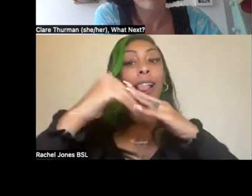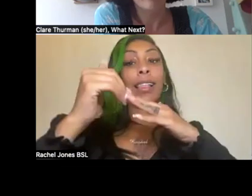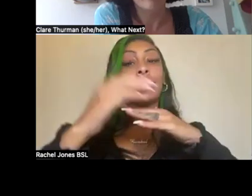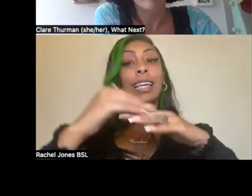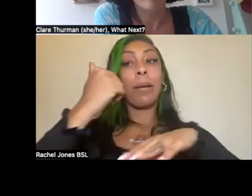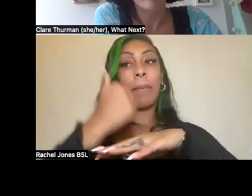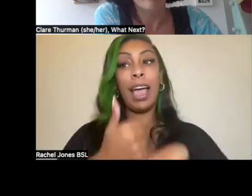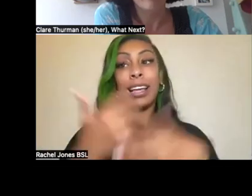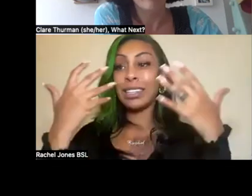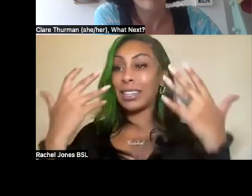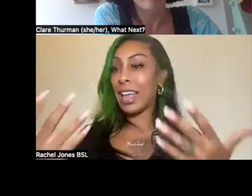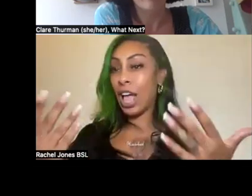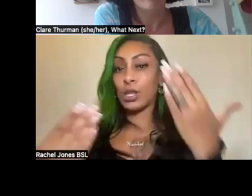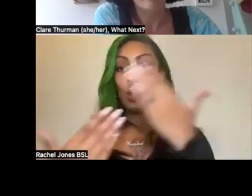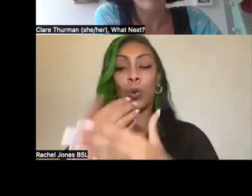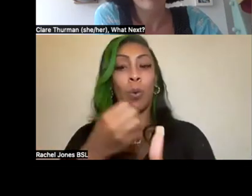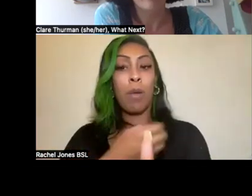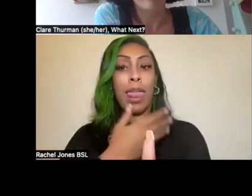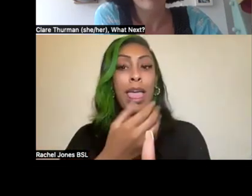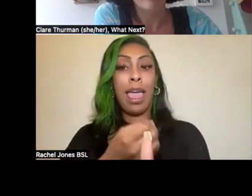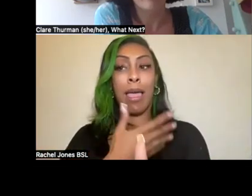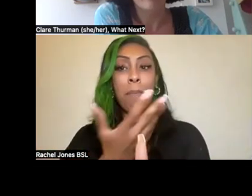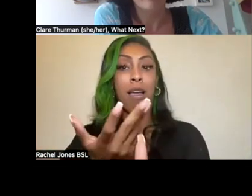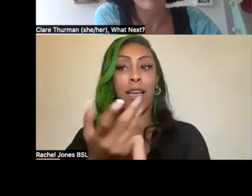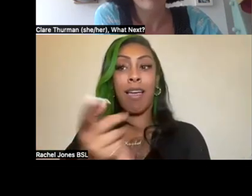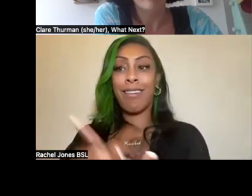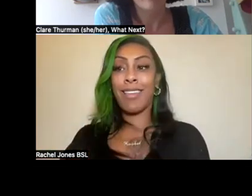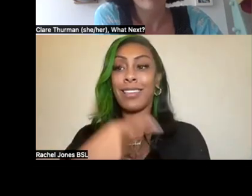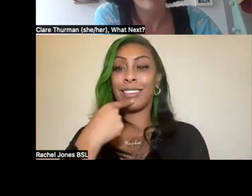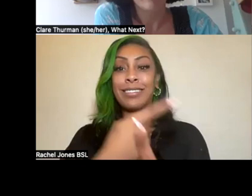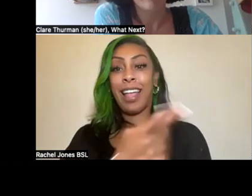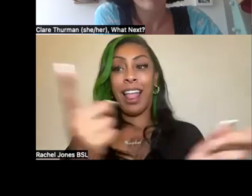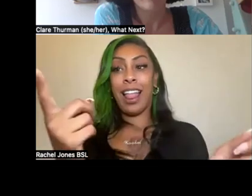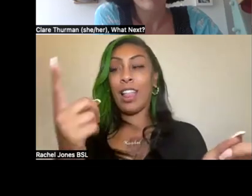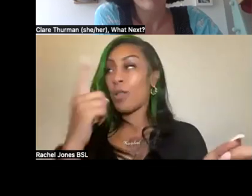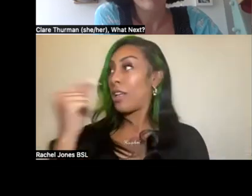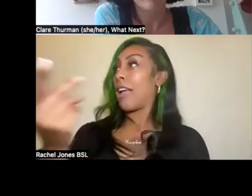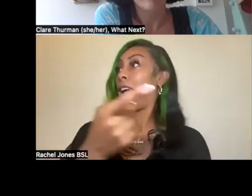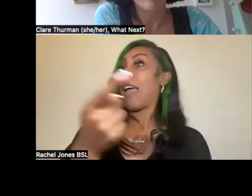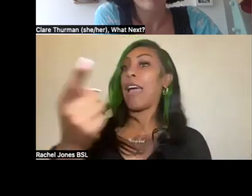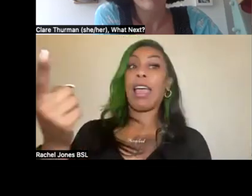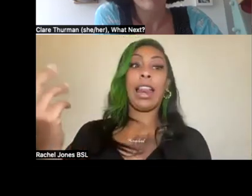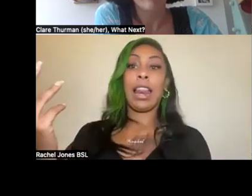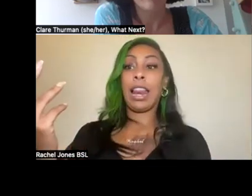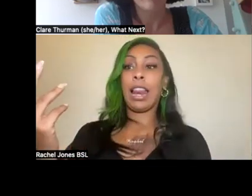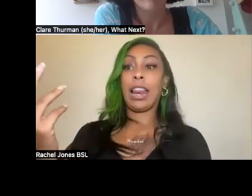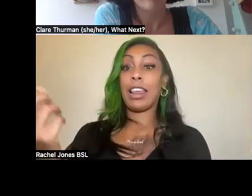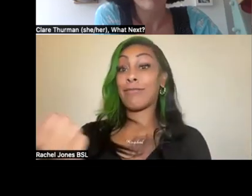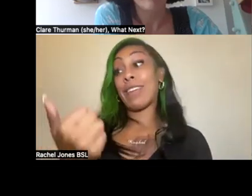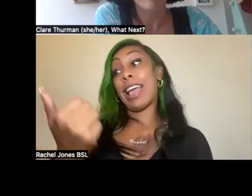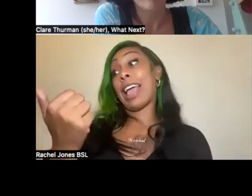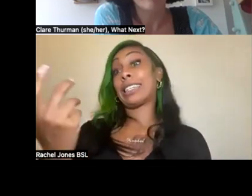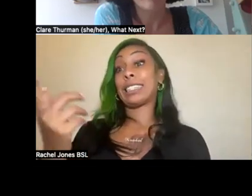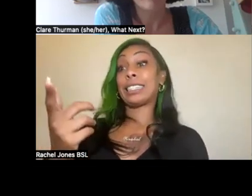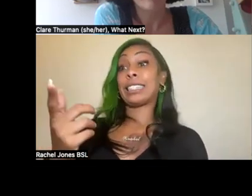But in the new labor years, some idiot ran around and told everyone that they were entitled to do this, which was great because that's why someone